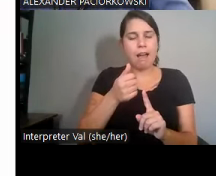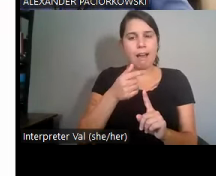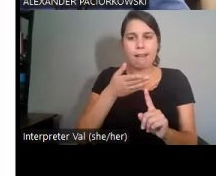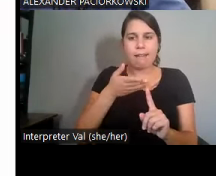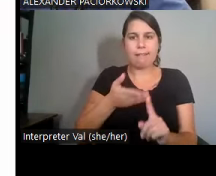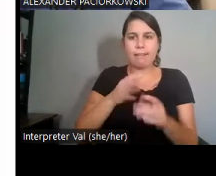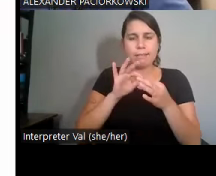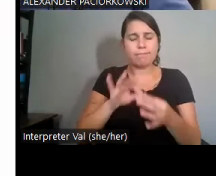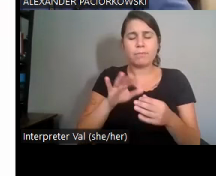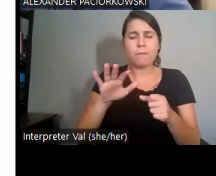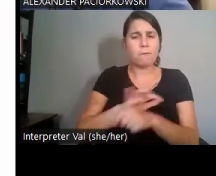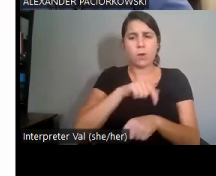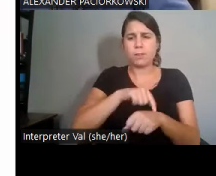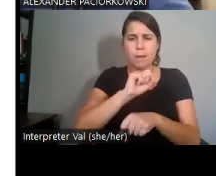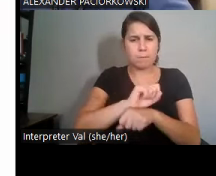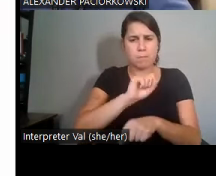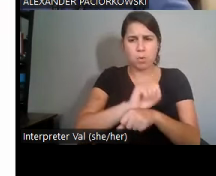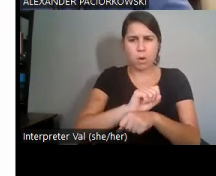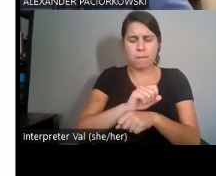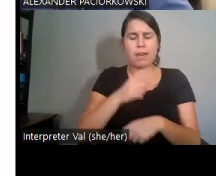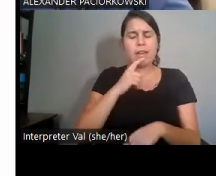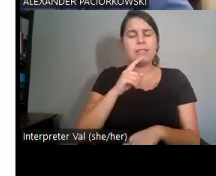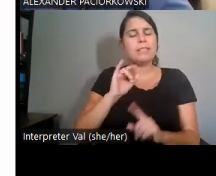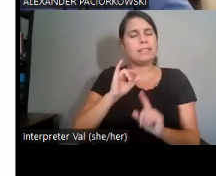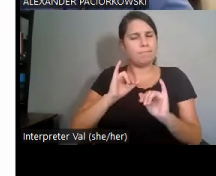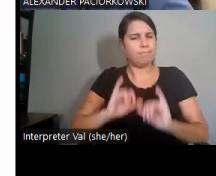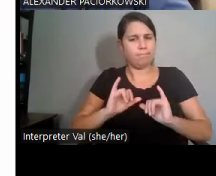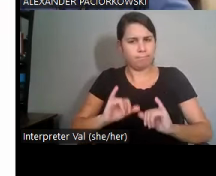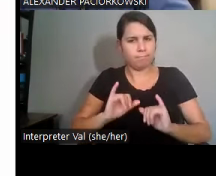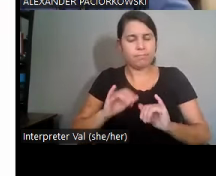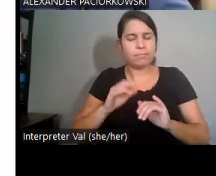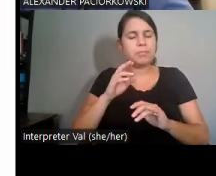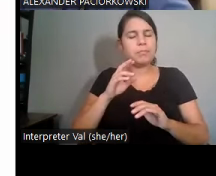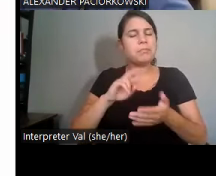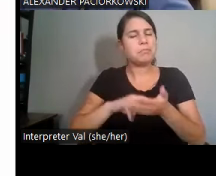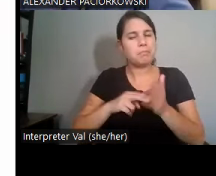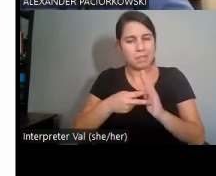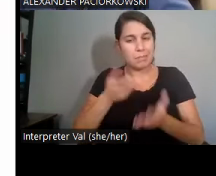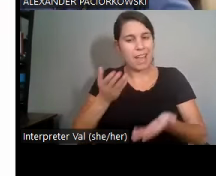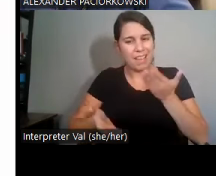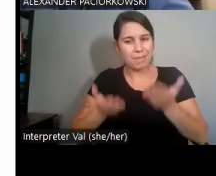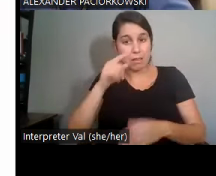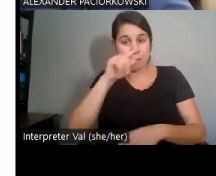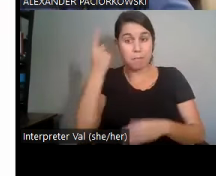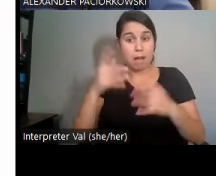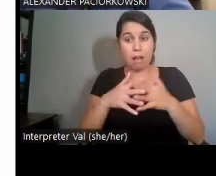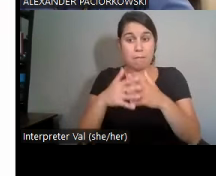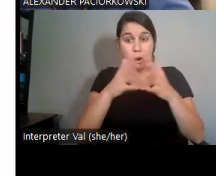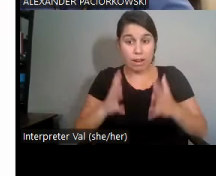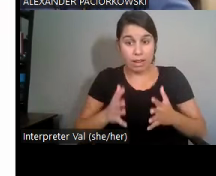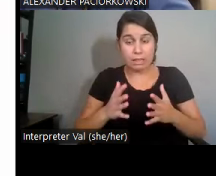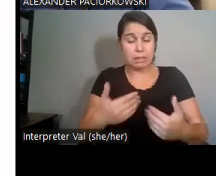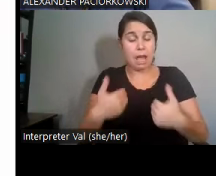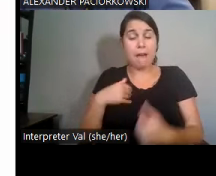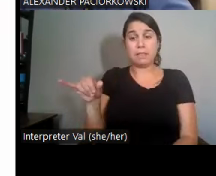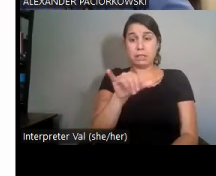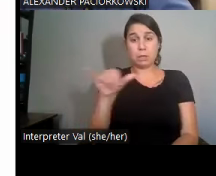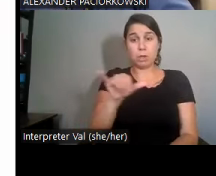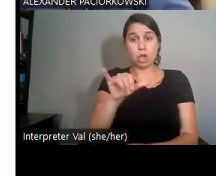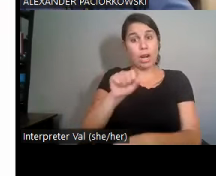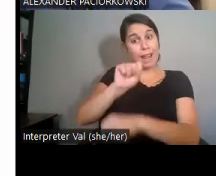that dramatic an extent, suggesting that although Black Americans have similar full-time